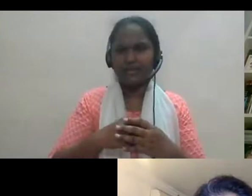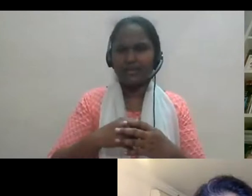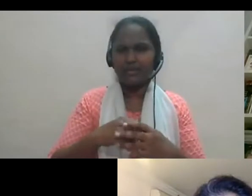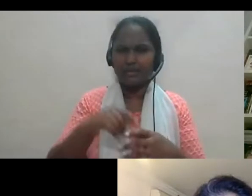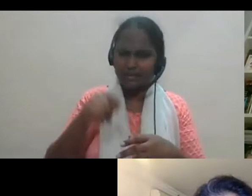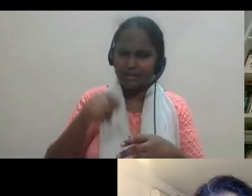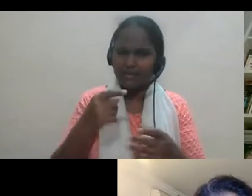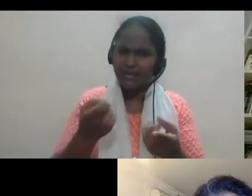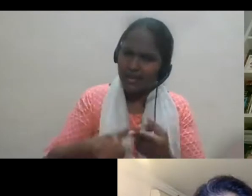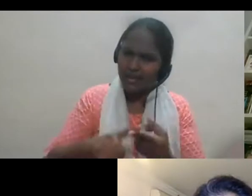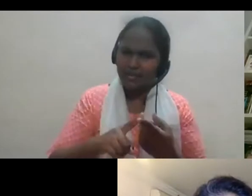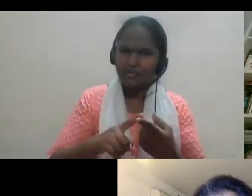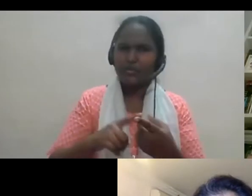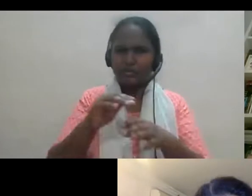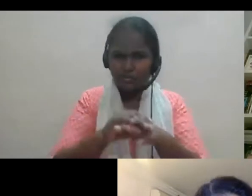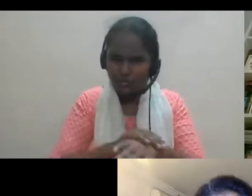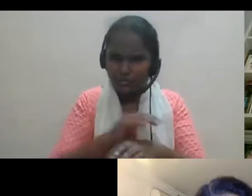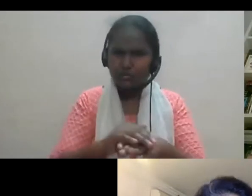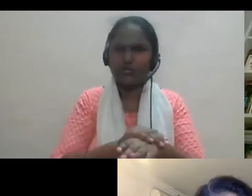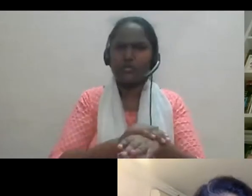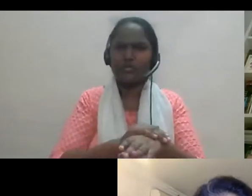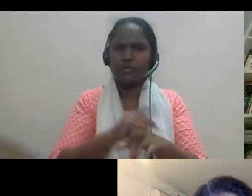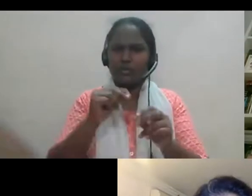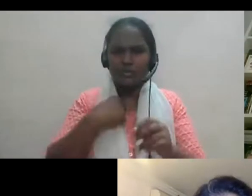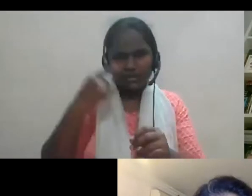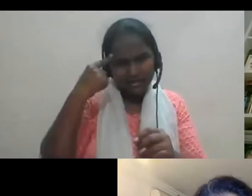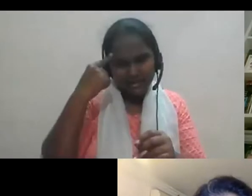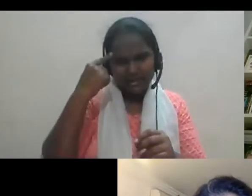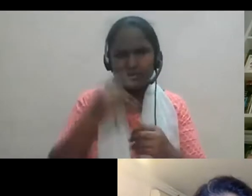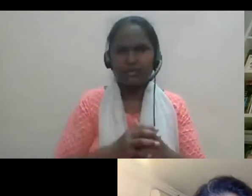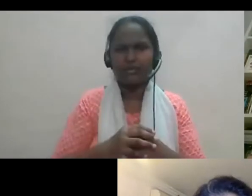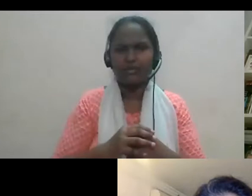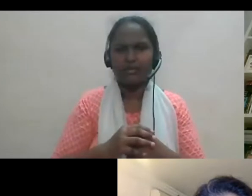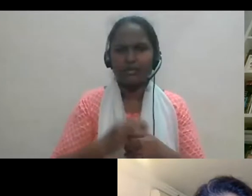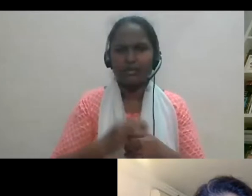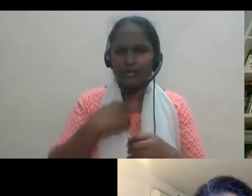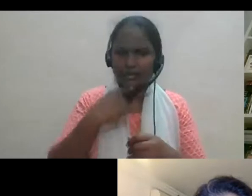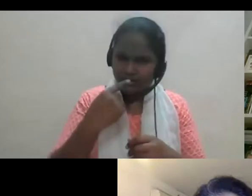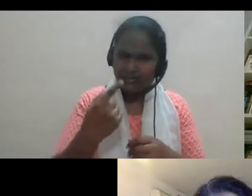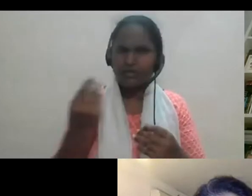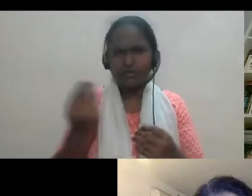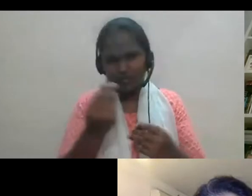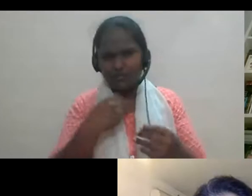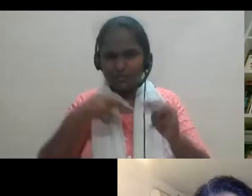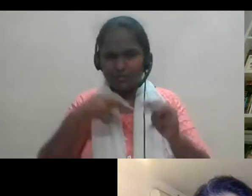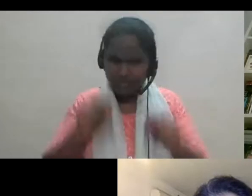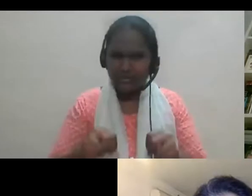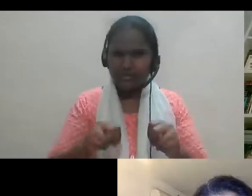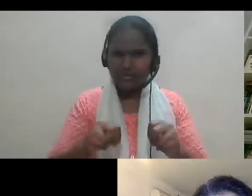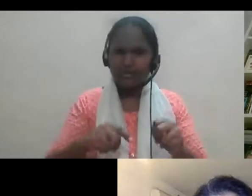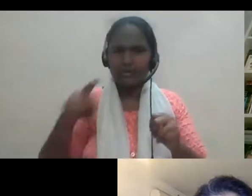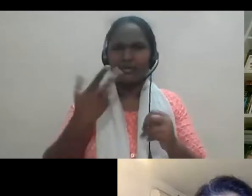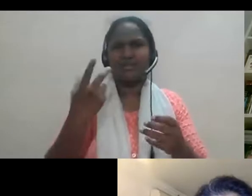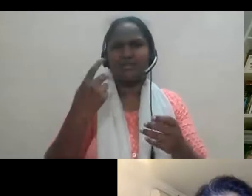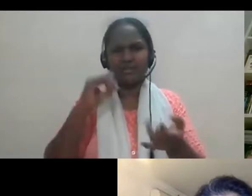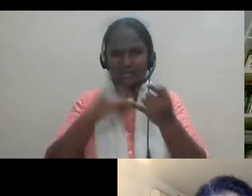it's happening, no, slowly. I do think, as I said, that probably we need, you know, there is IMAM